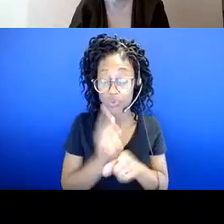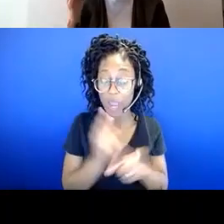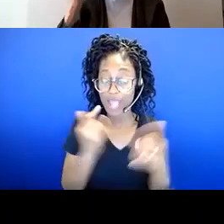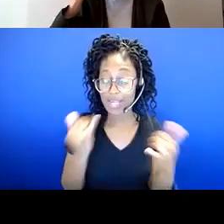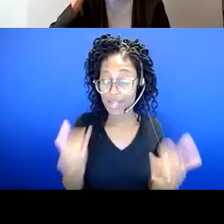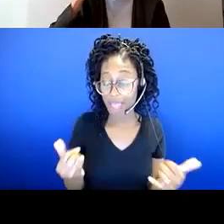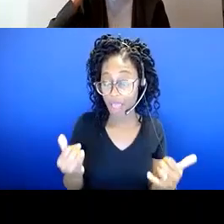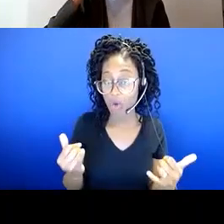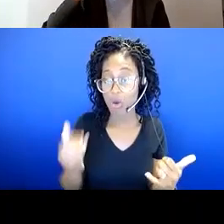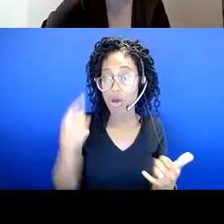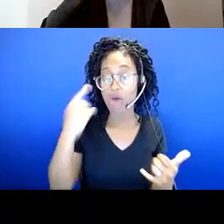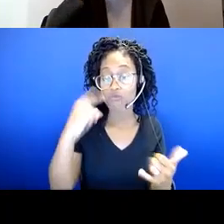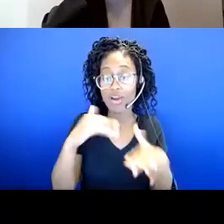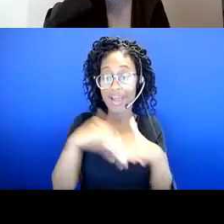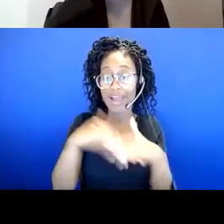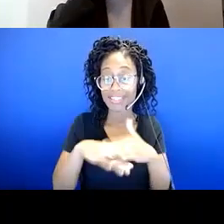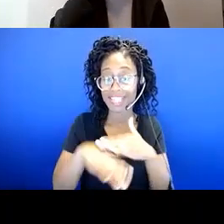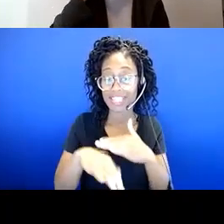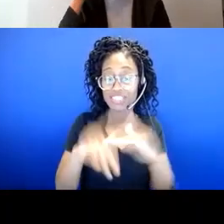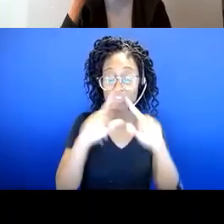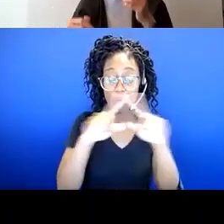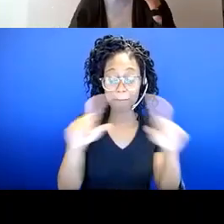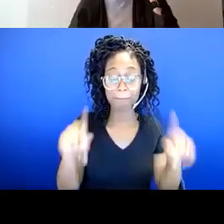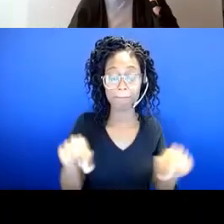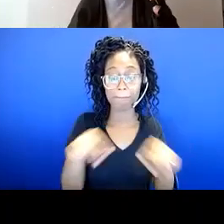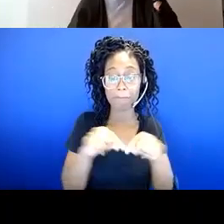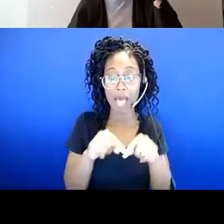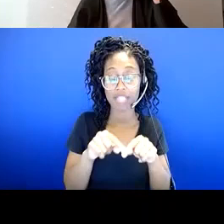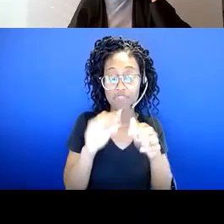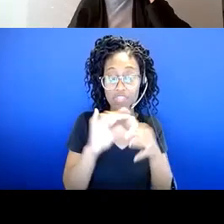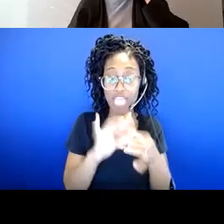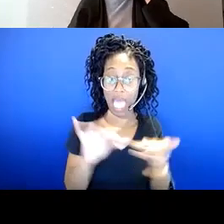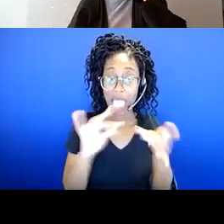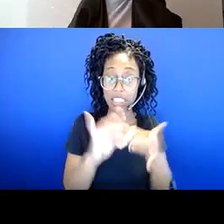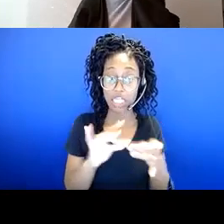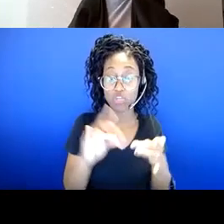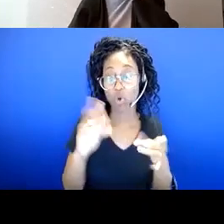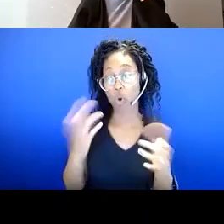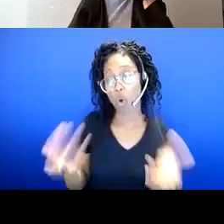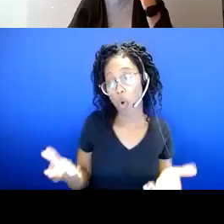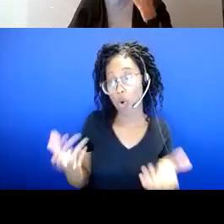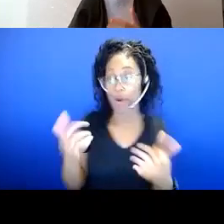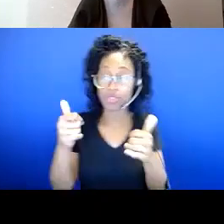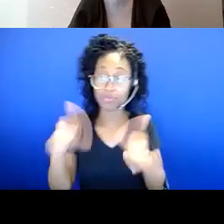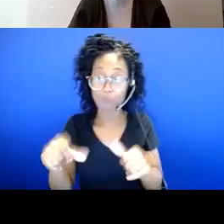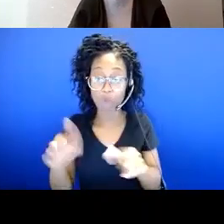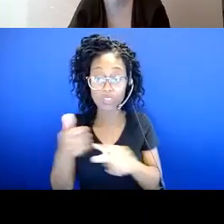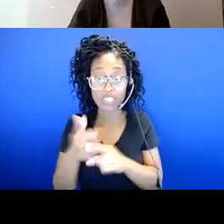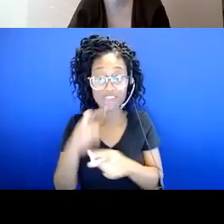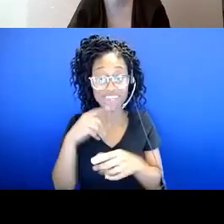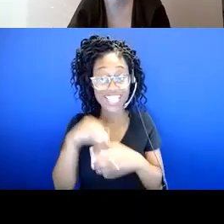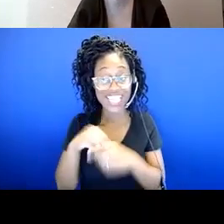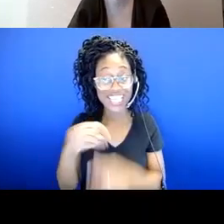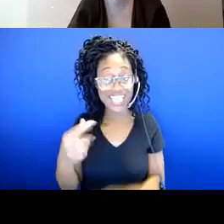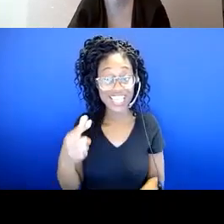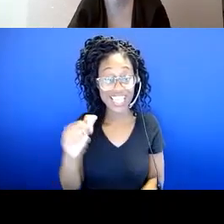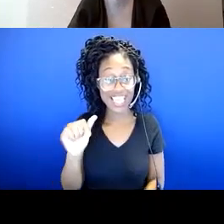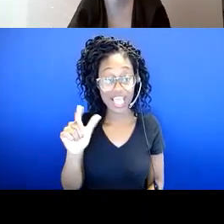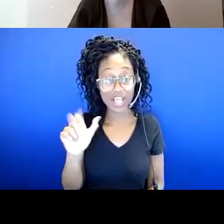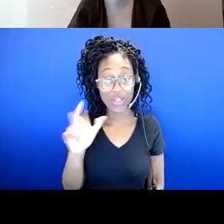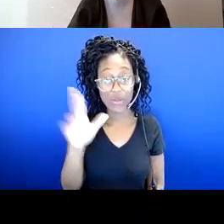to access the content boxes or the posters themselves in the gallery, you need to use a